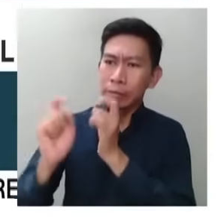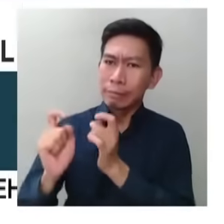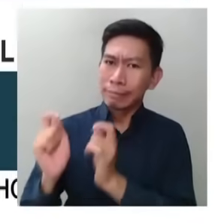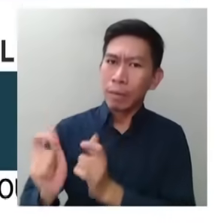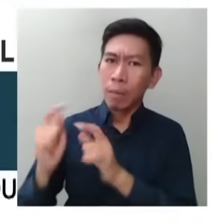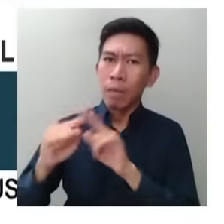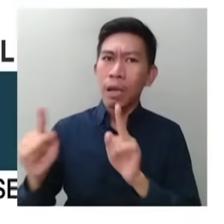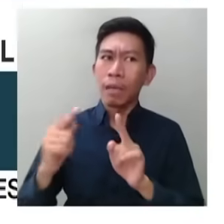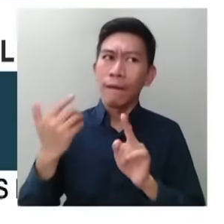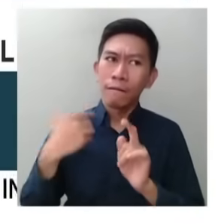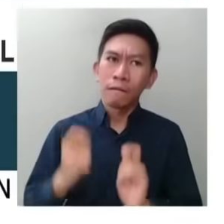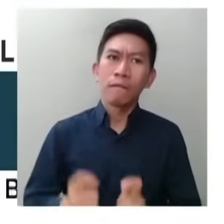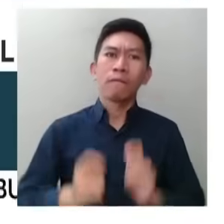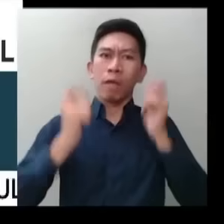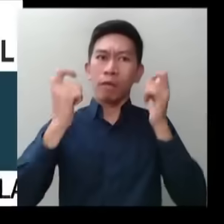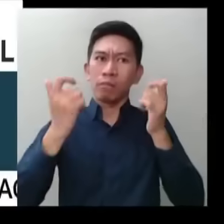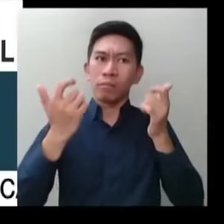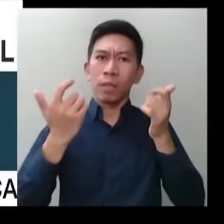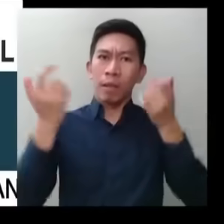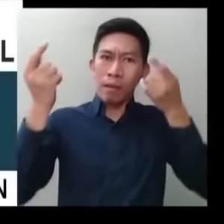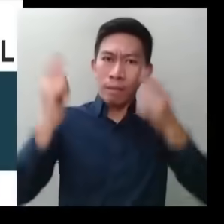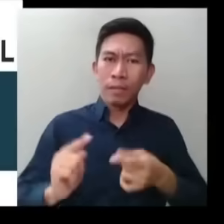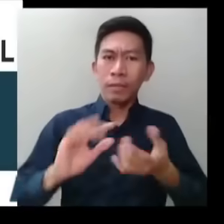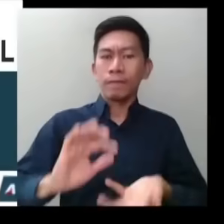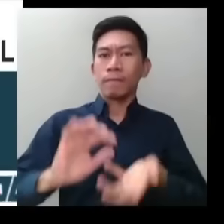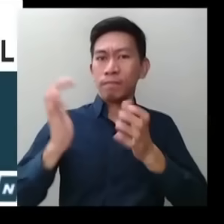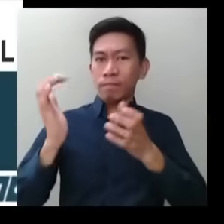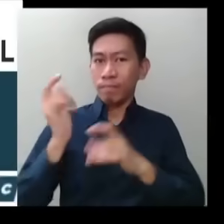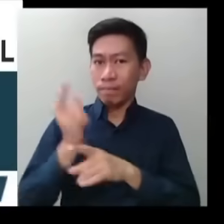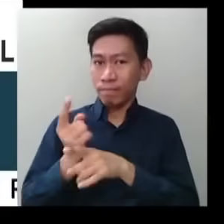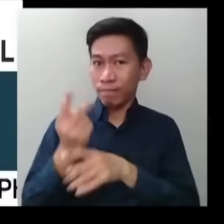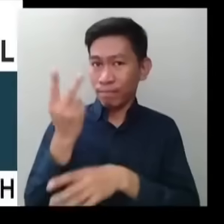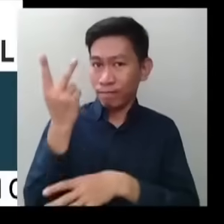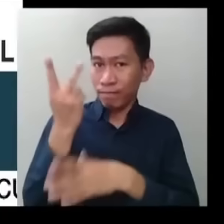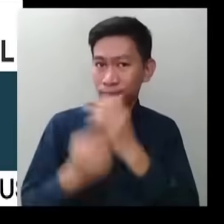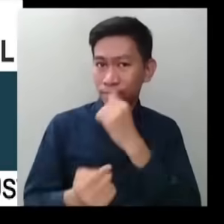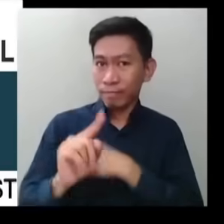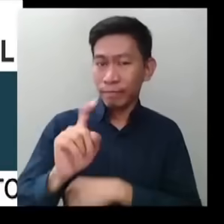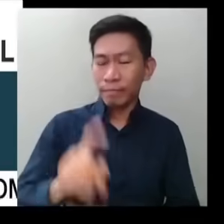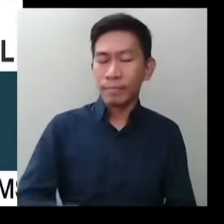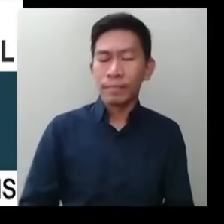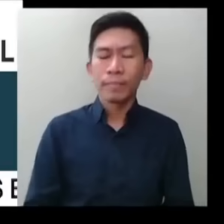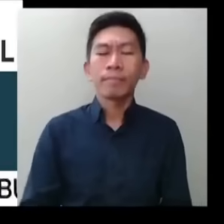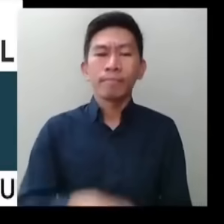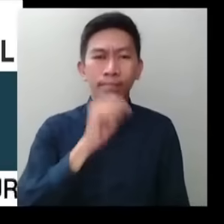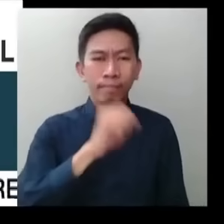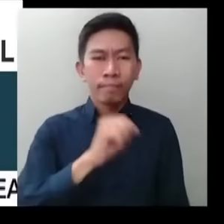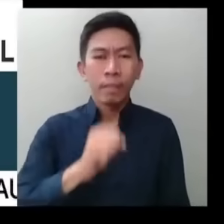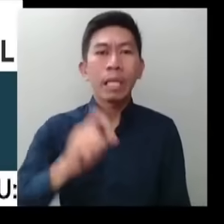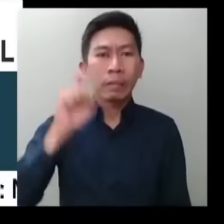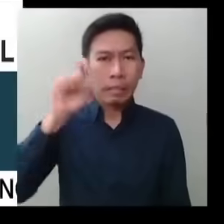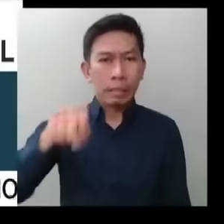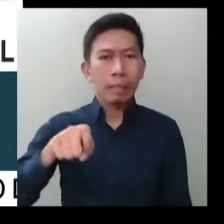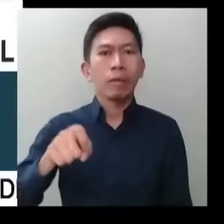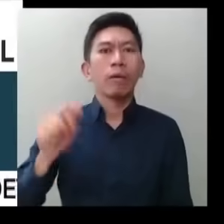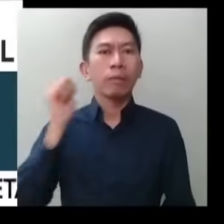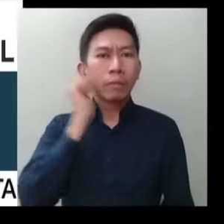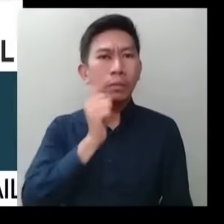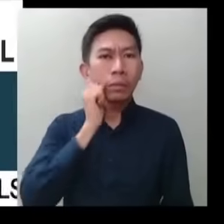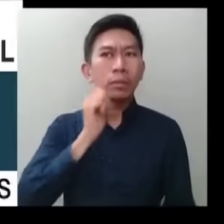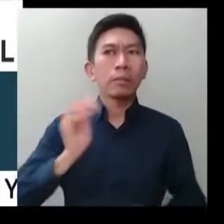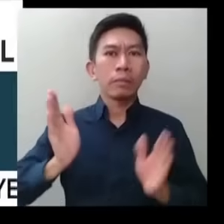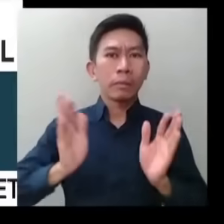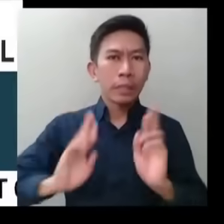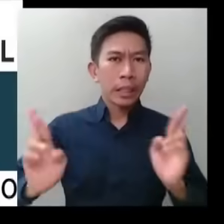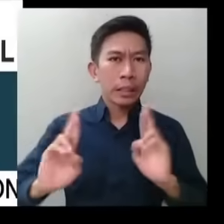Yes, exactly. And also, that is why we have to be prepared all the time, because just when we